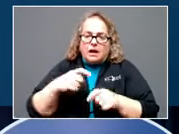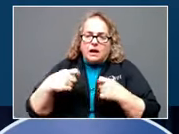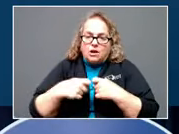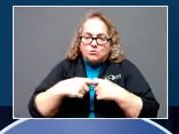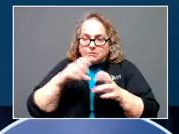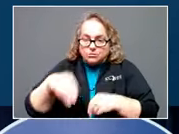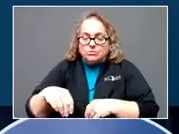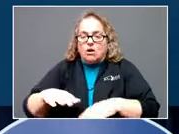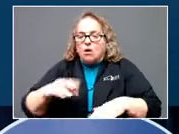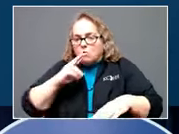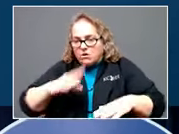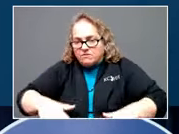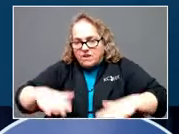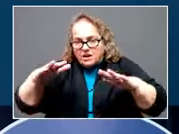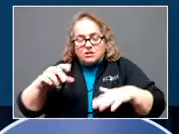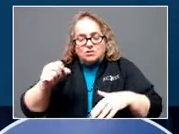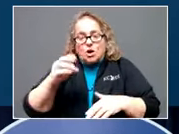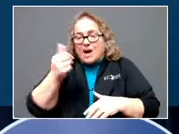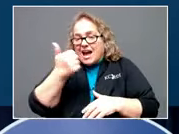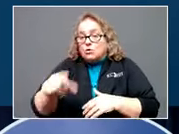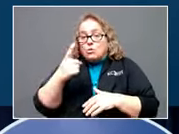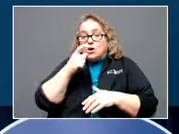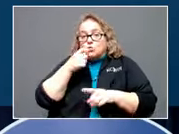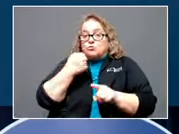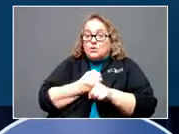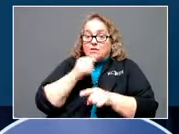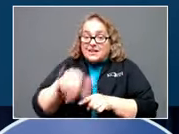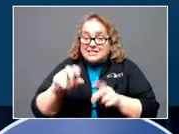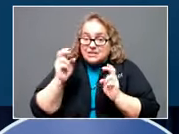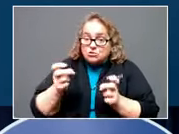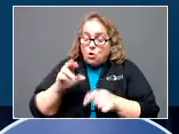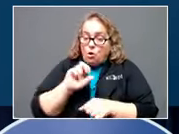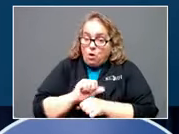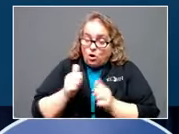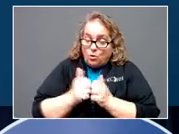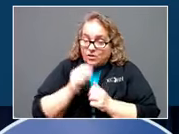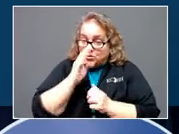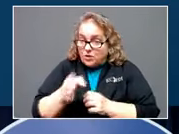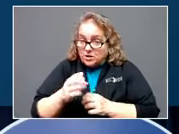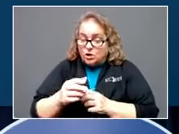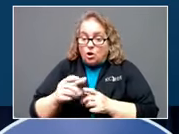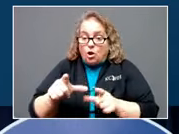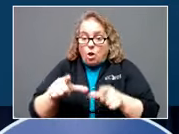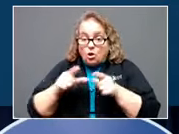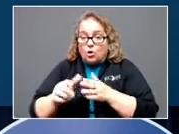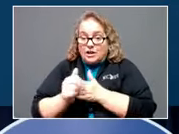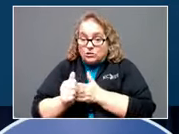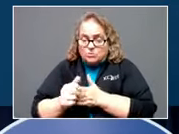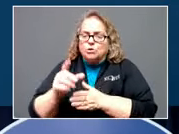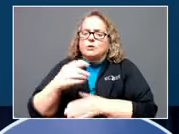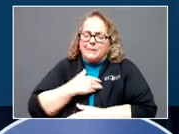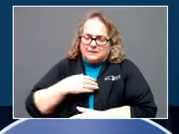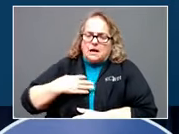everybody who has run into any of these issues, and we're working directly with local leadership, to apply. You can